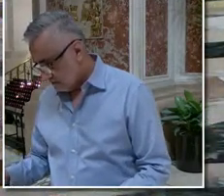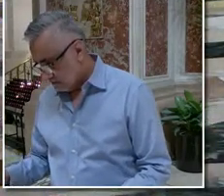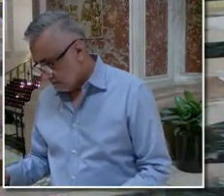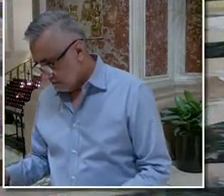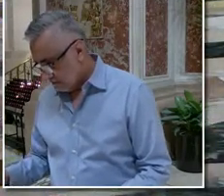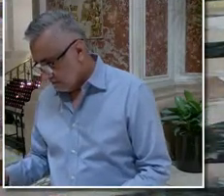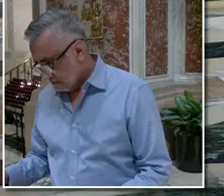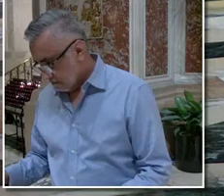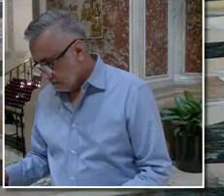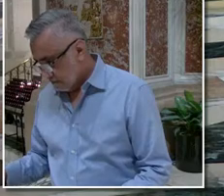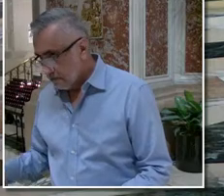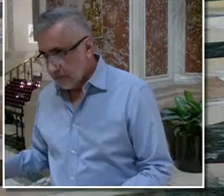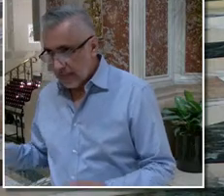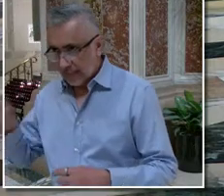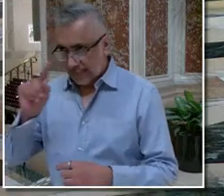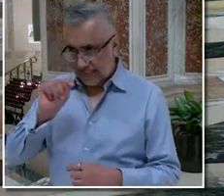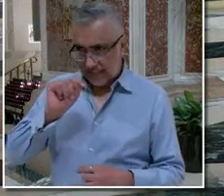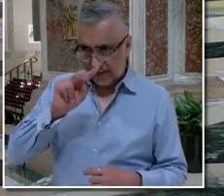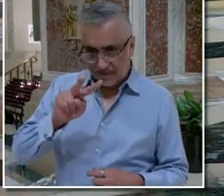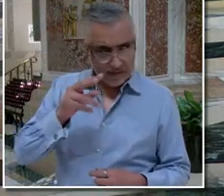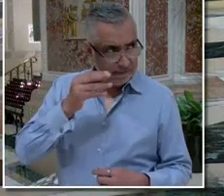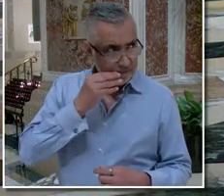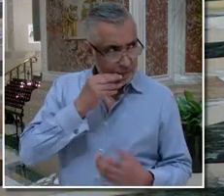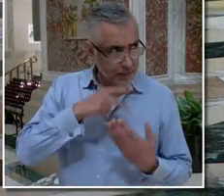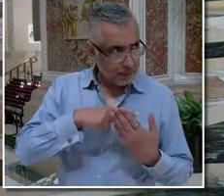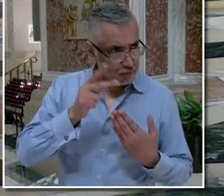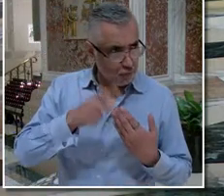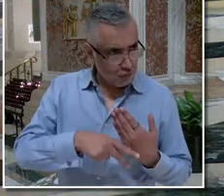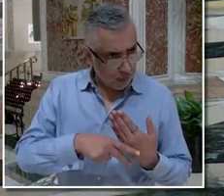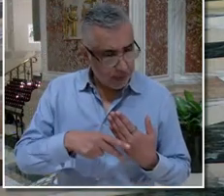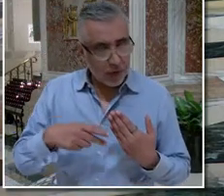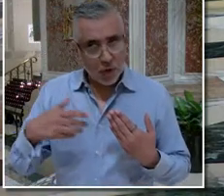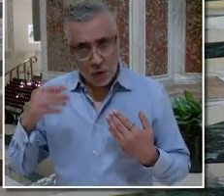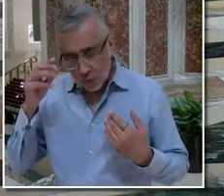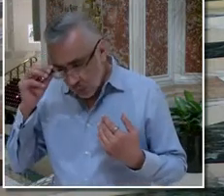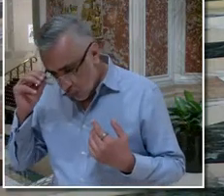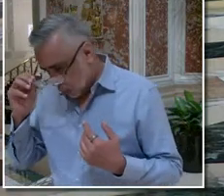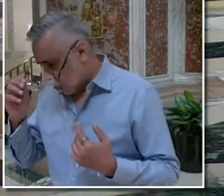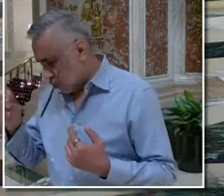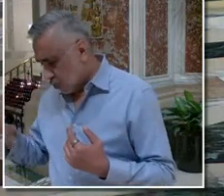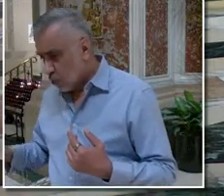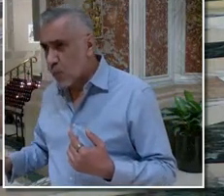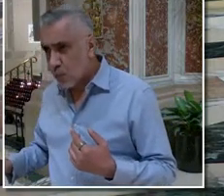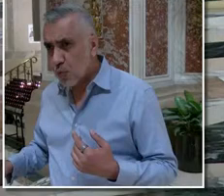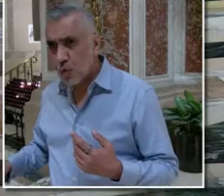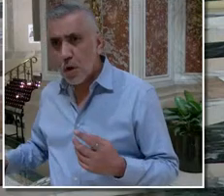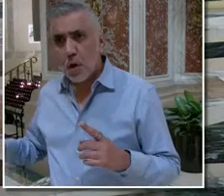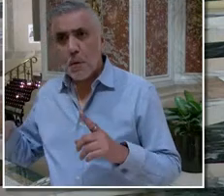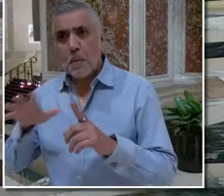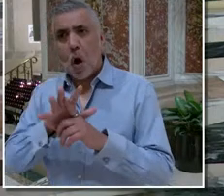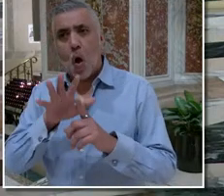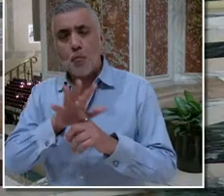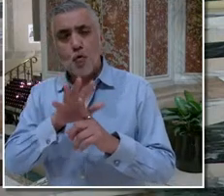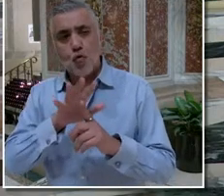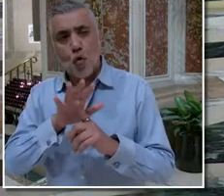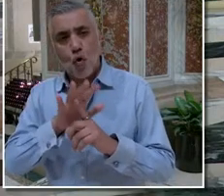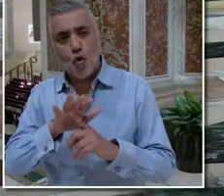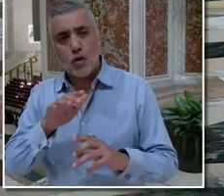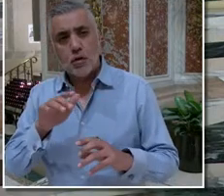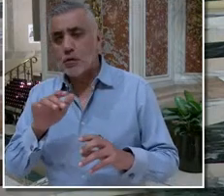TV food programs have become an increasingly popular media entertainment